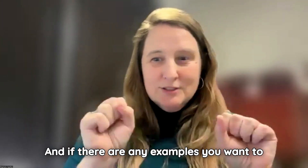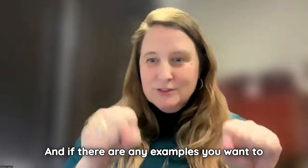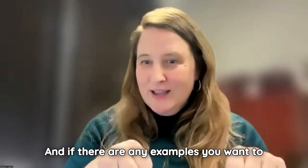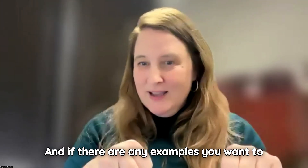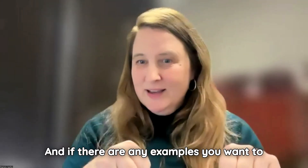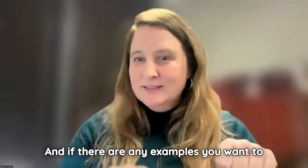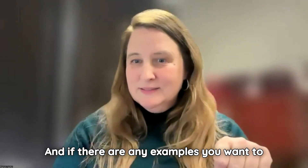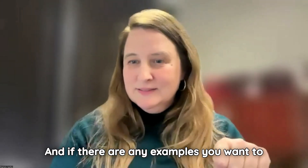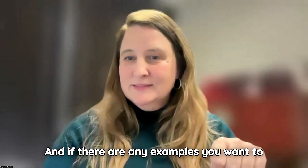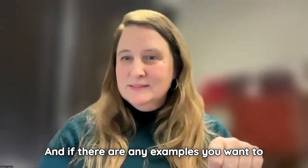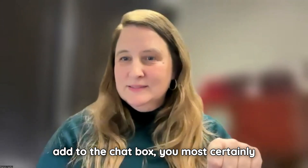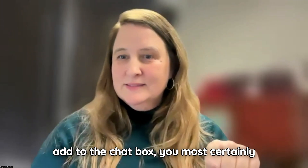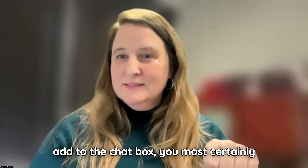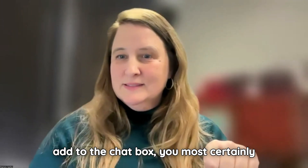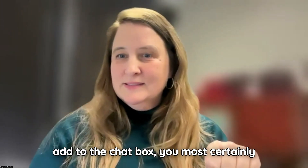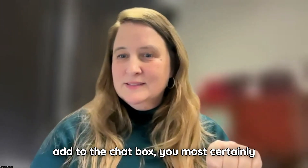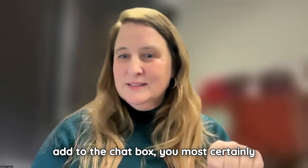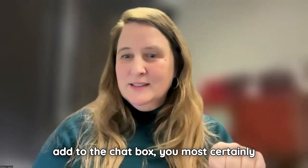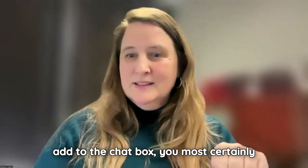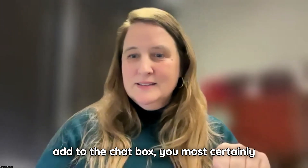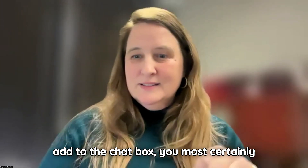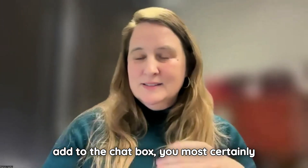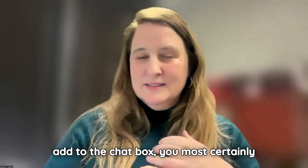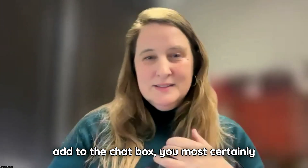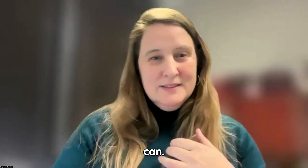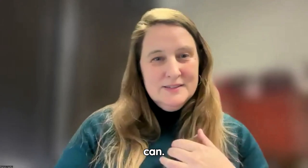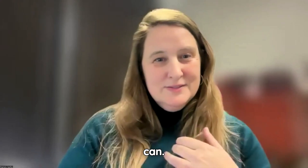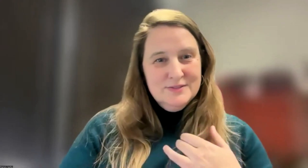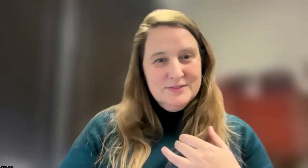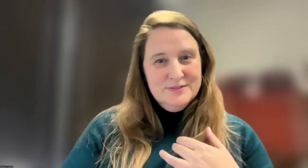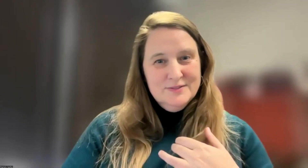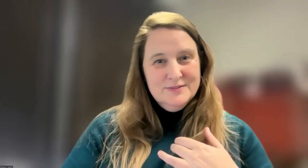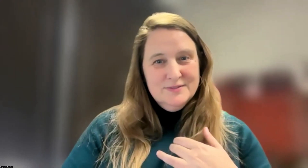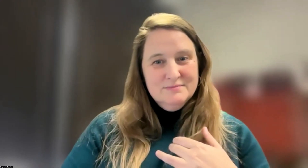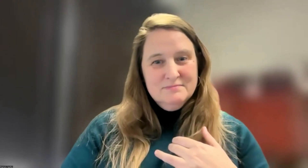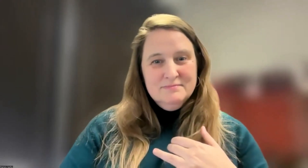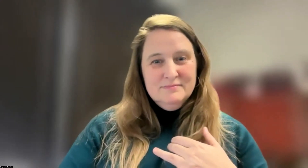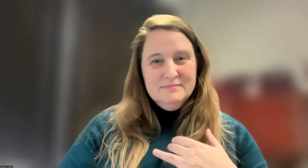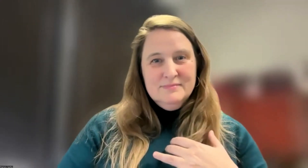And if there are any examples you want to add to the chat box, you most certainly can.